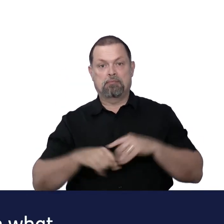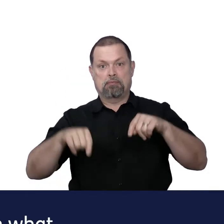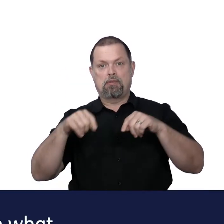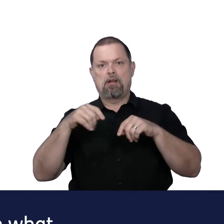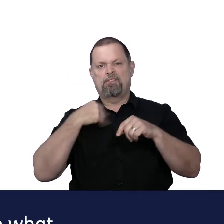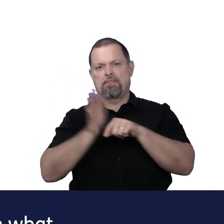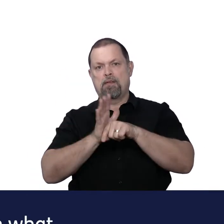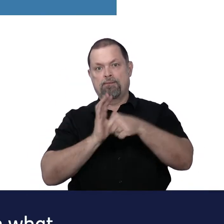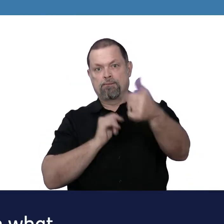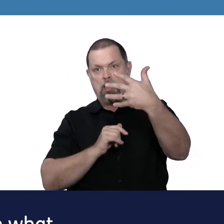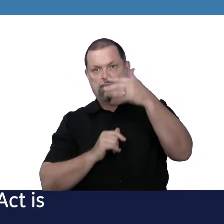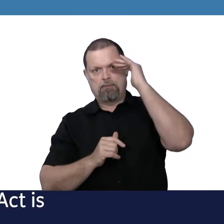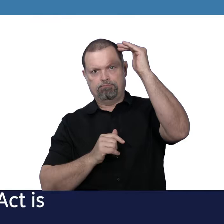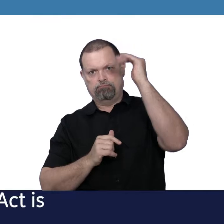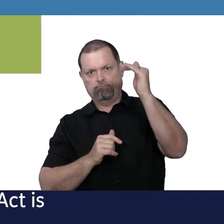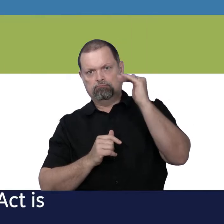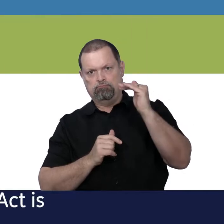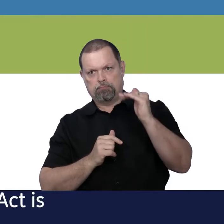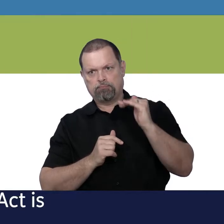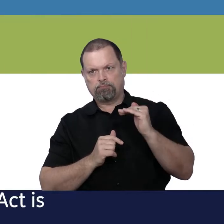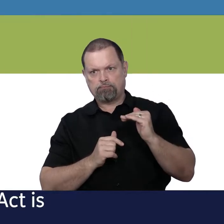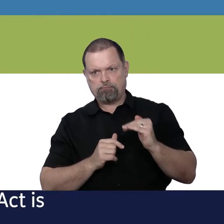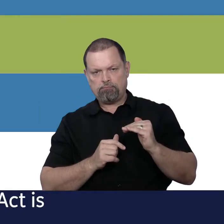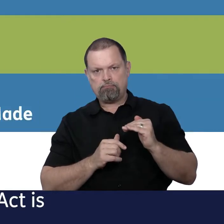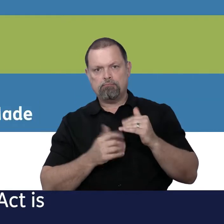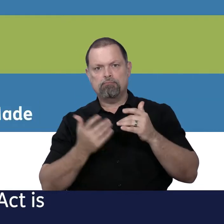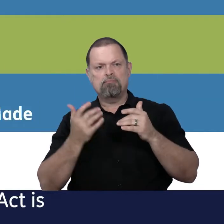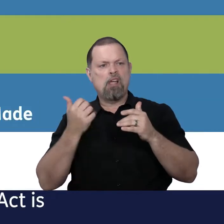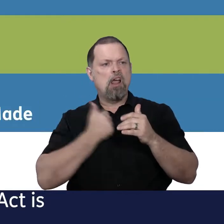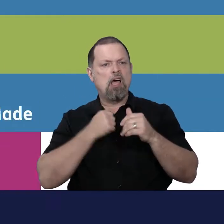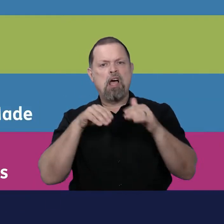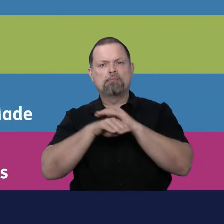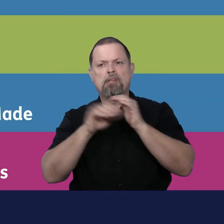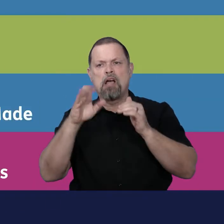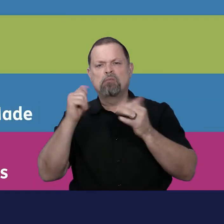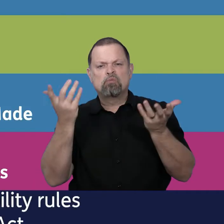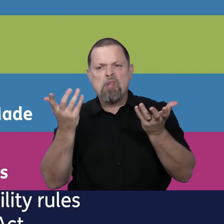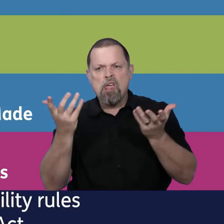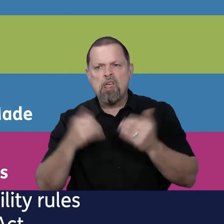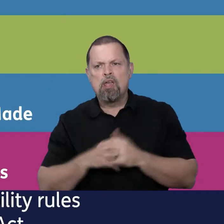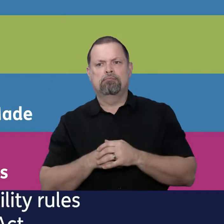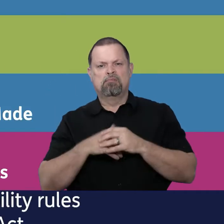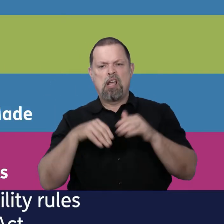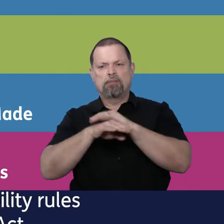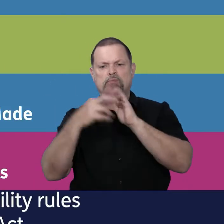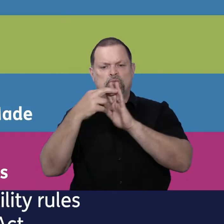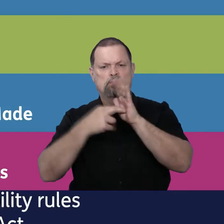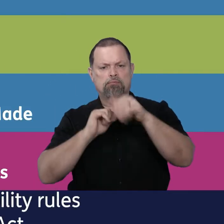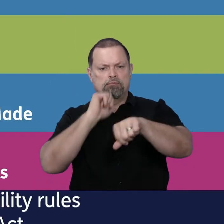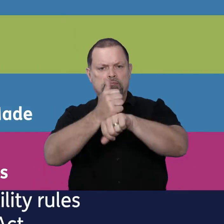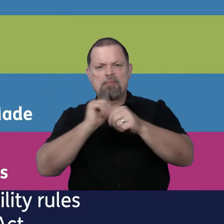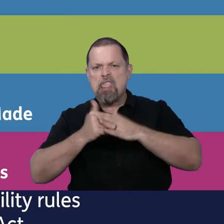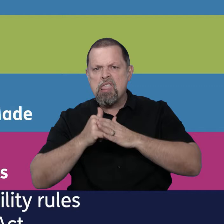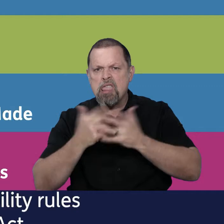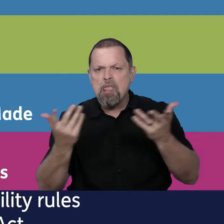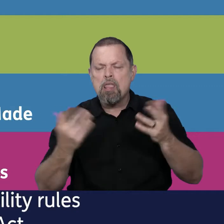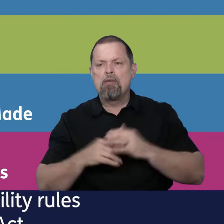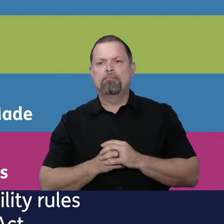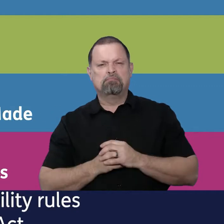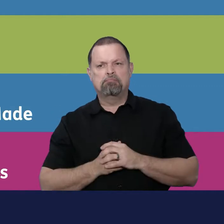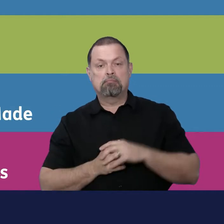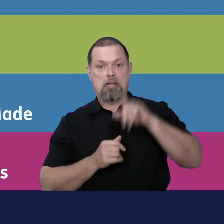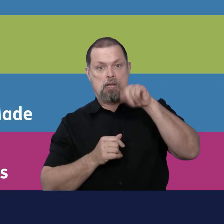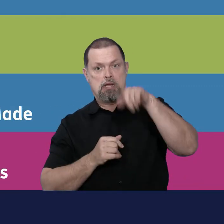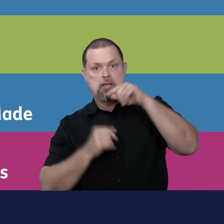These 5 videos explain what the Accessible Canada Act is and how it works. They describe how accessibility rules are made under